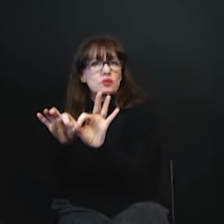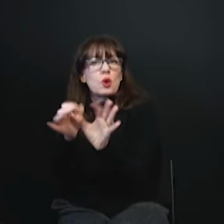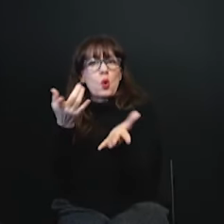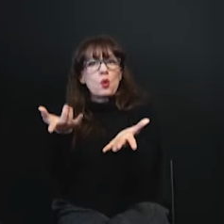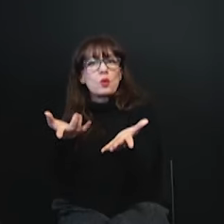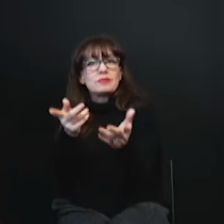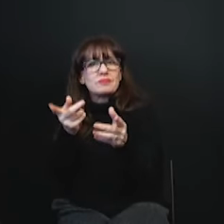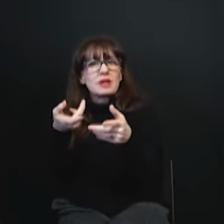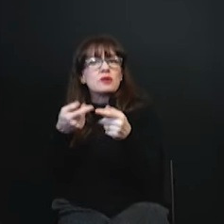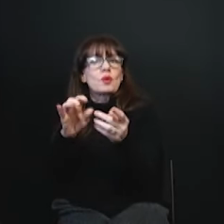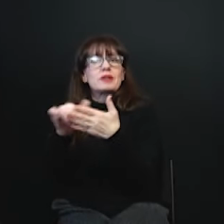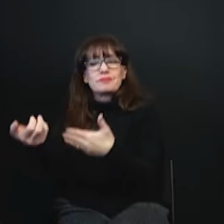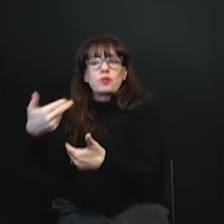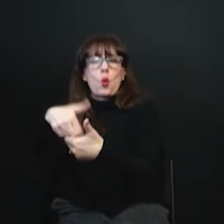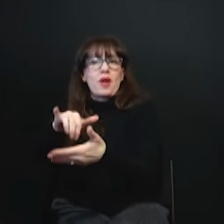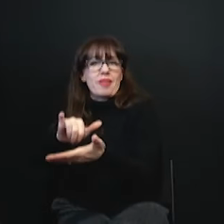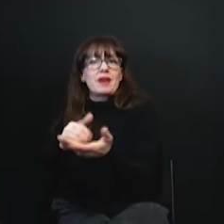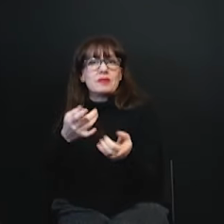that opportunity.